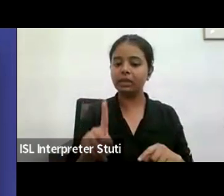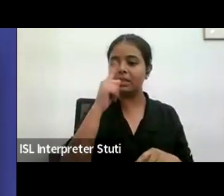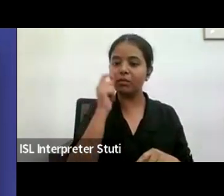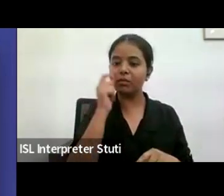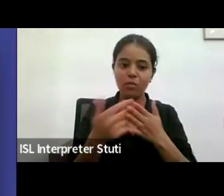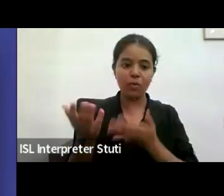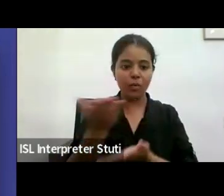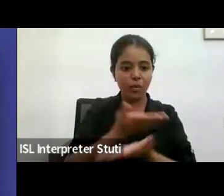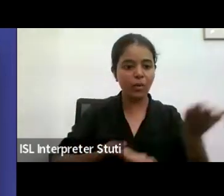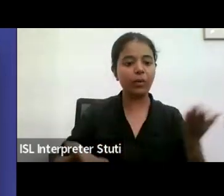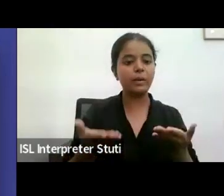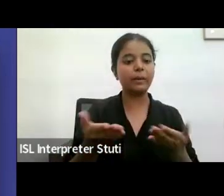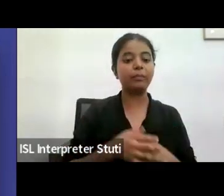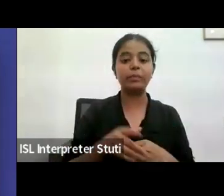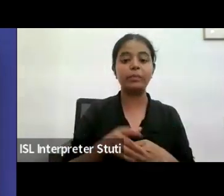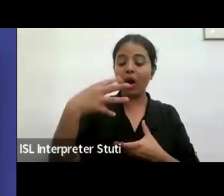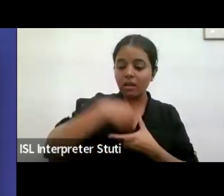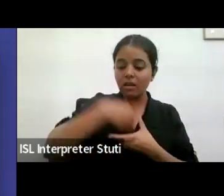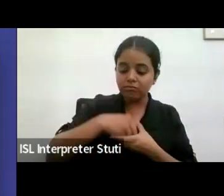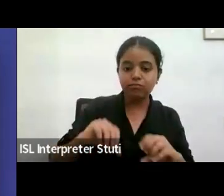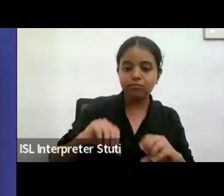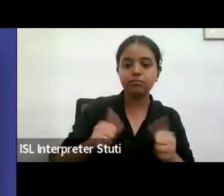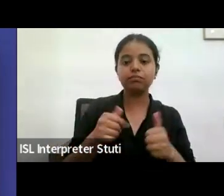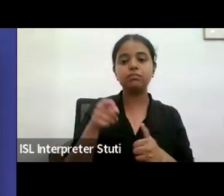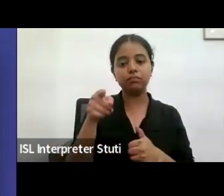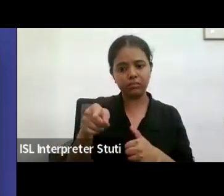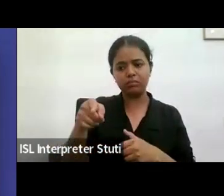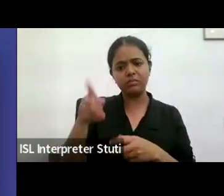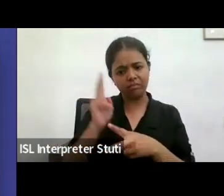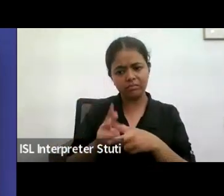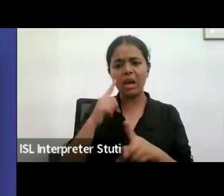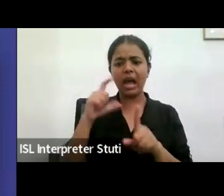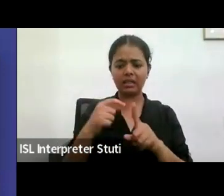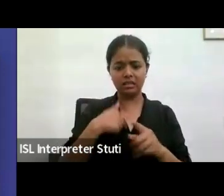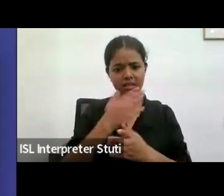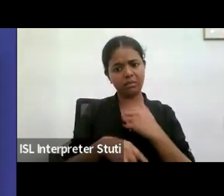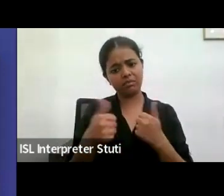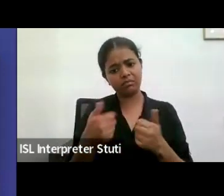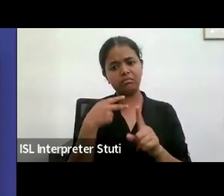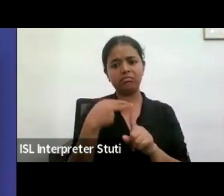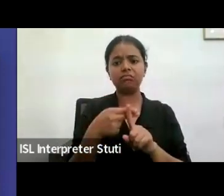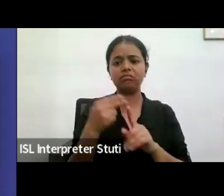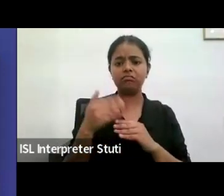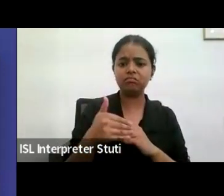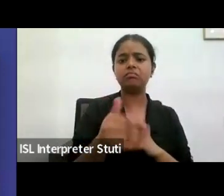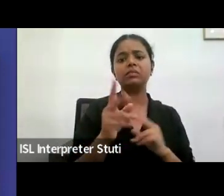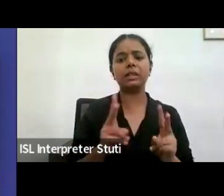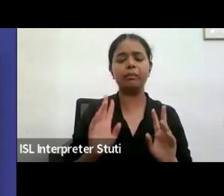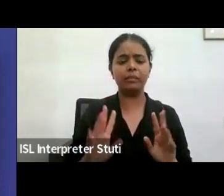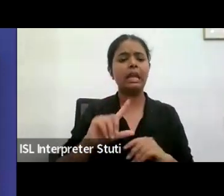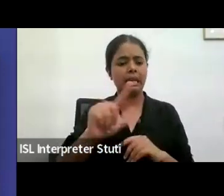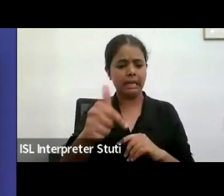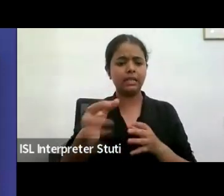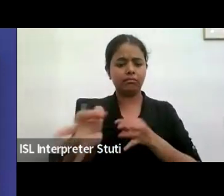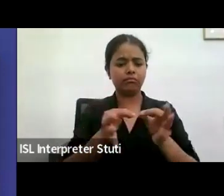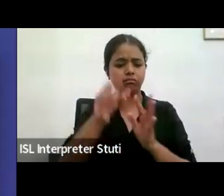capacities of children with disabilities and their right to preserve their identities. I will talk a little bit more about this later.